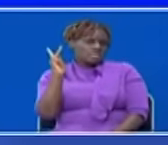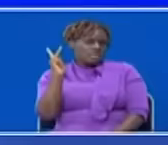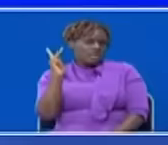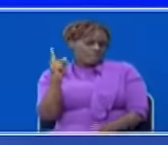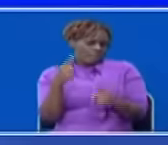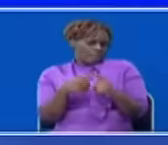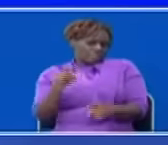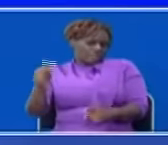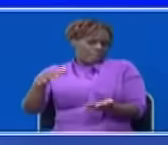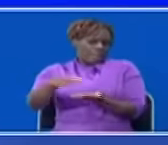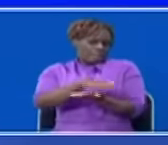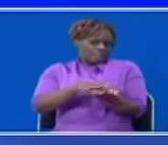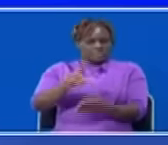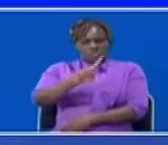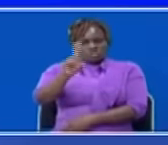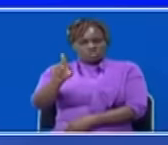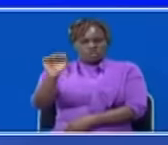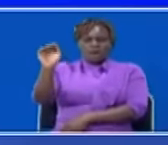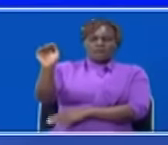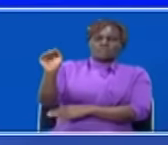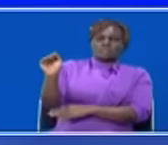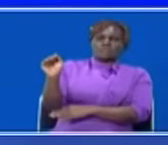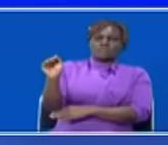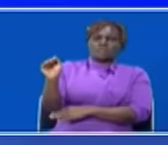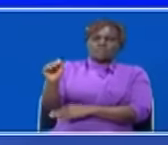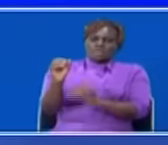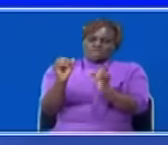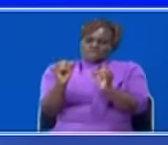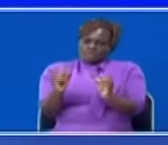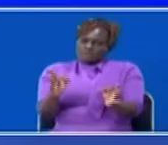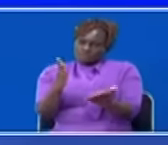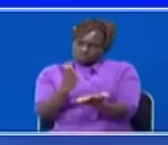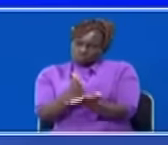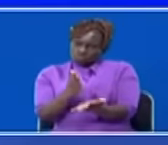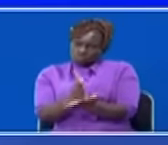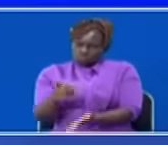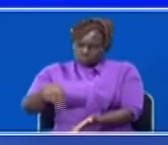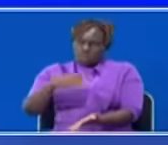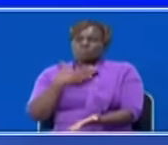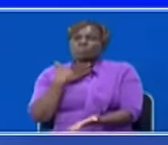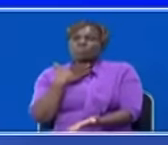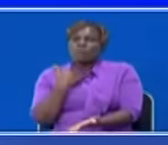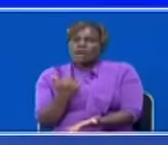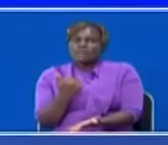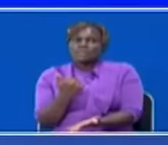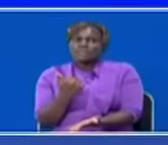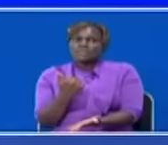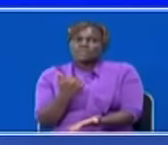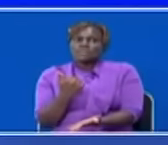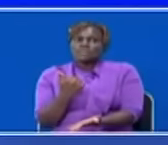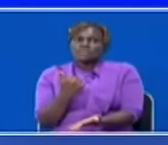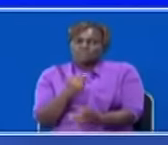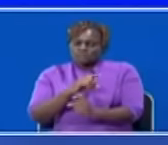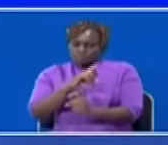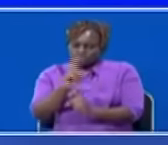But another fundamental question I want you to ask. If indeed we want to do an